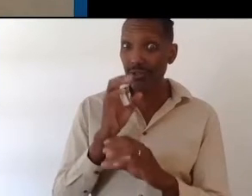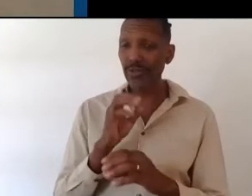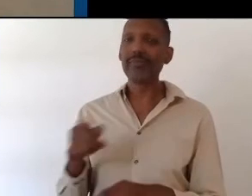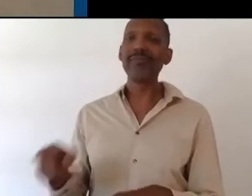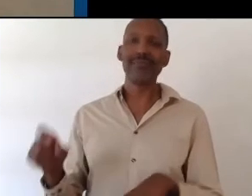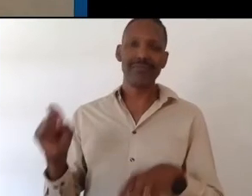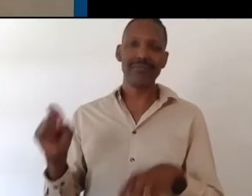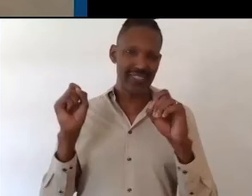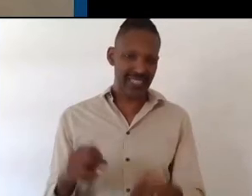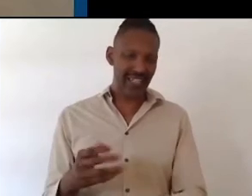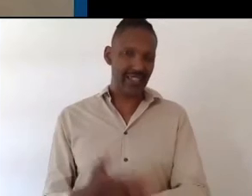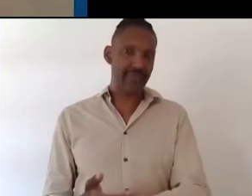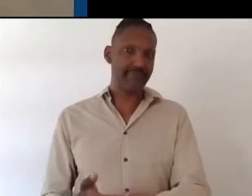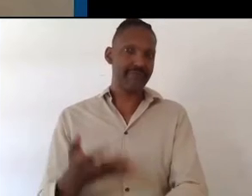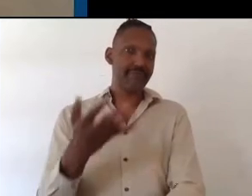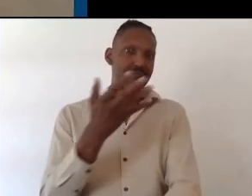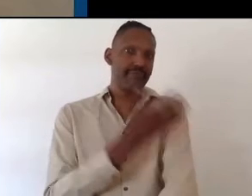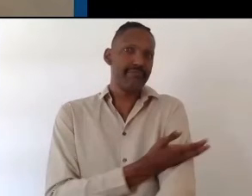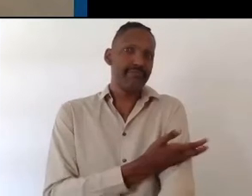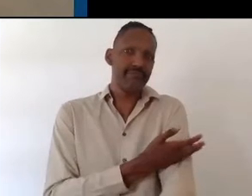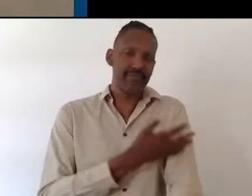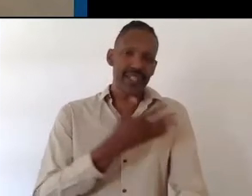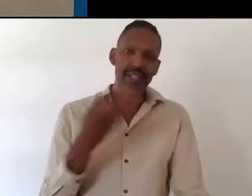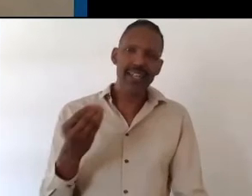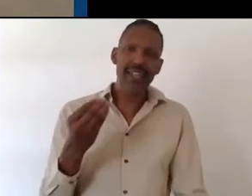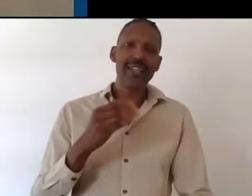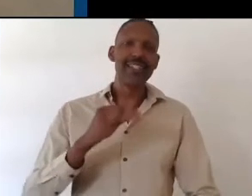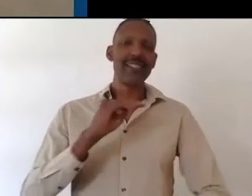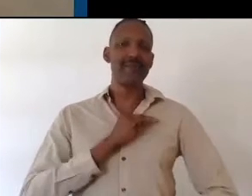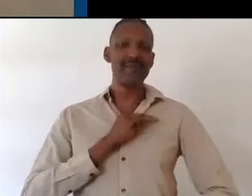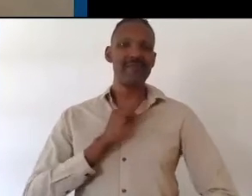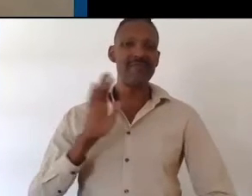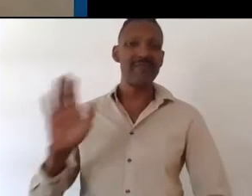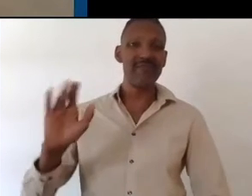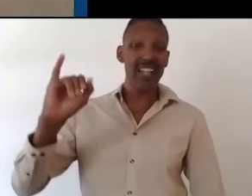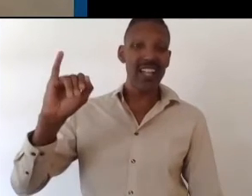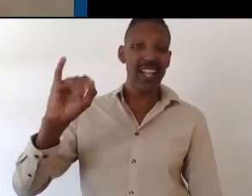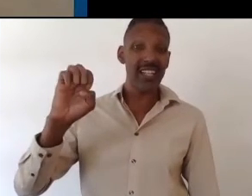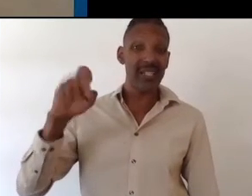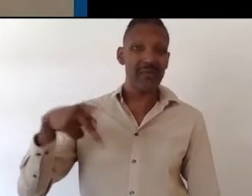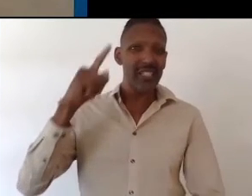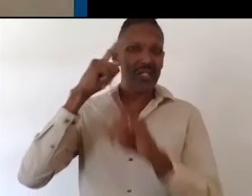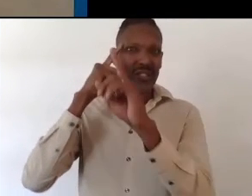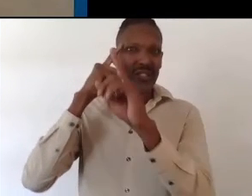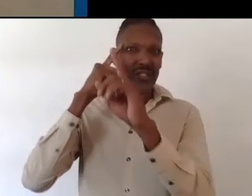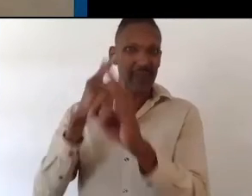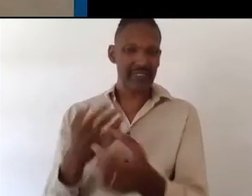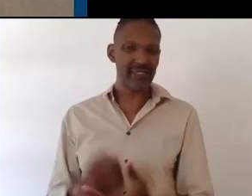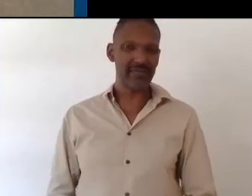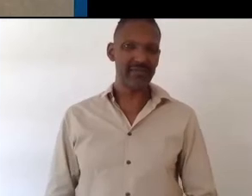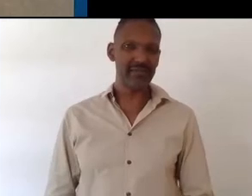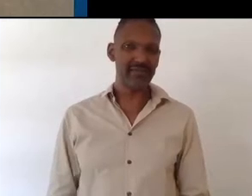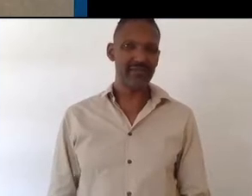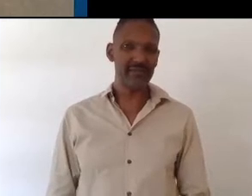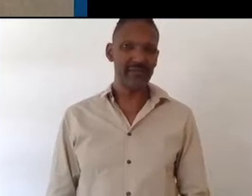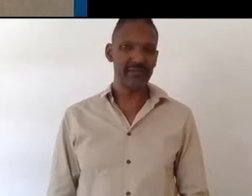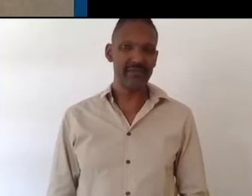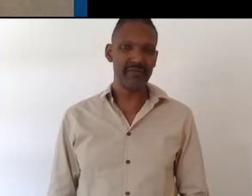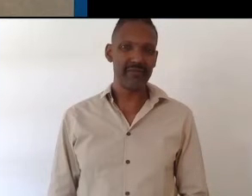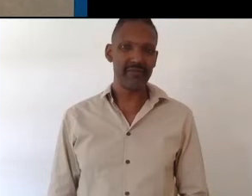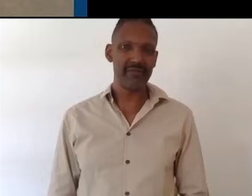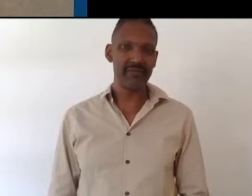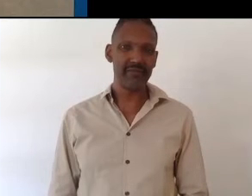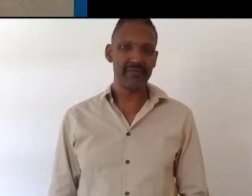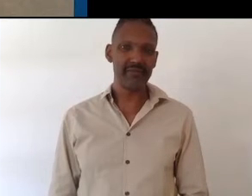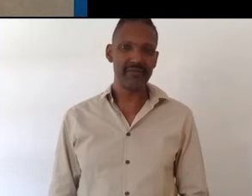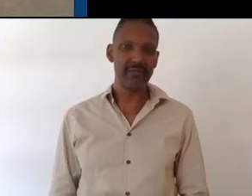So in our inclusive preschool classroom, we implemented the engineering design process within the classroom,